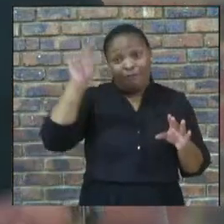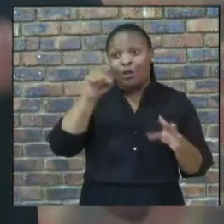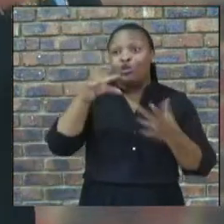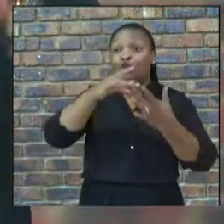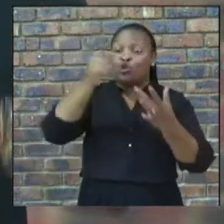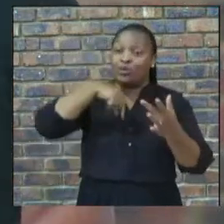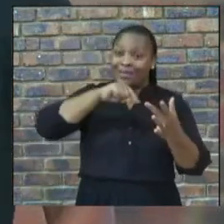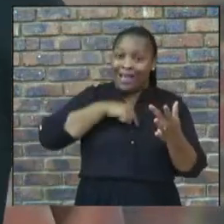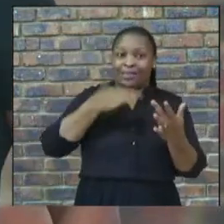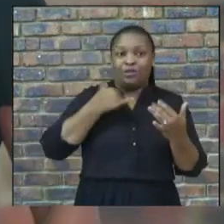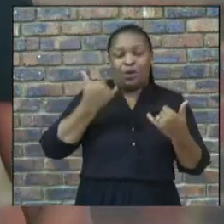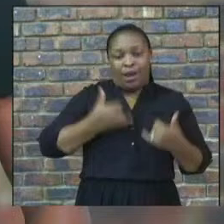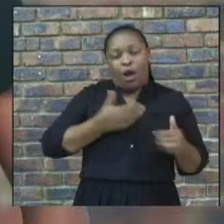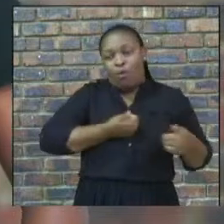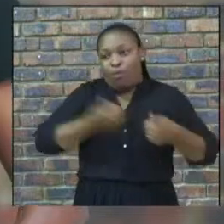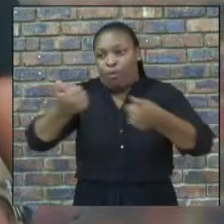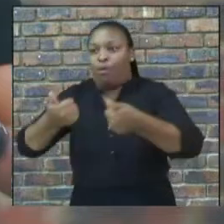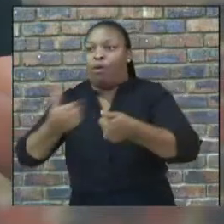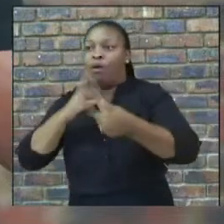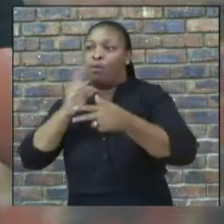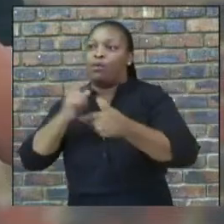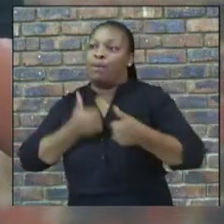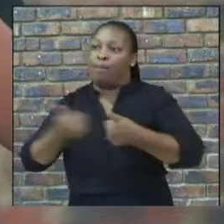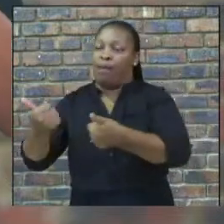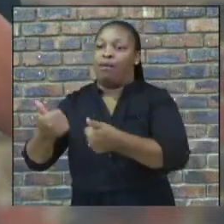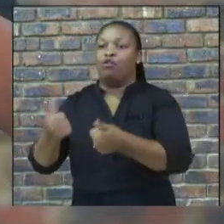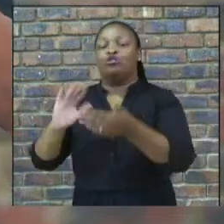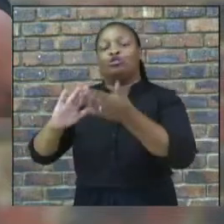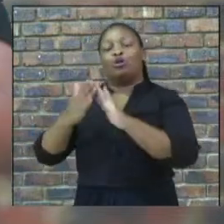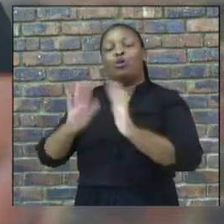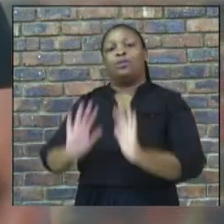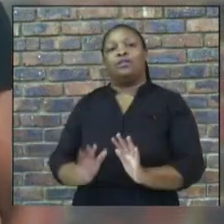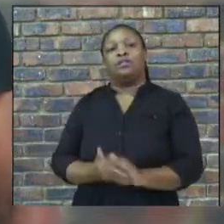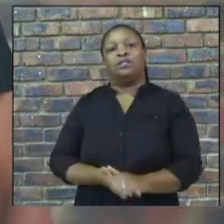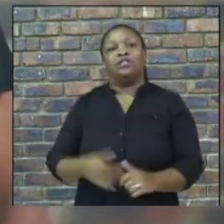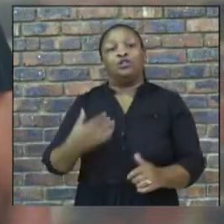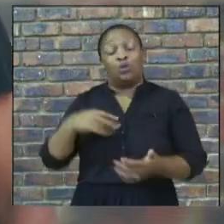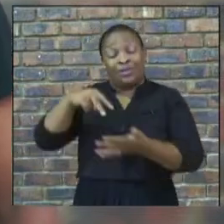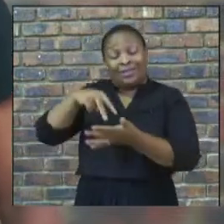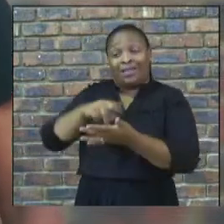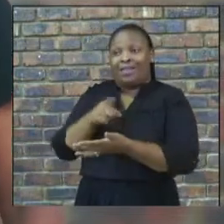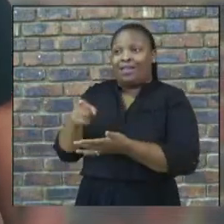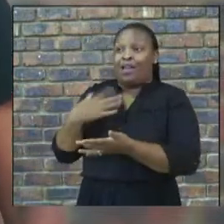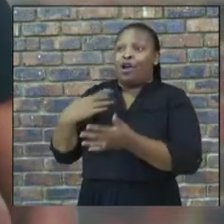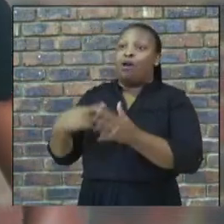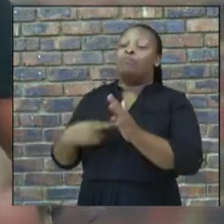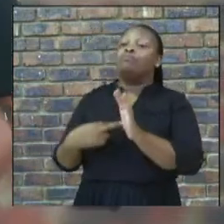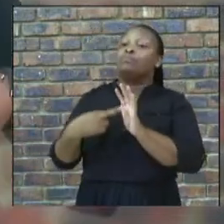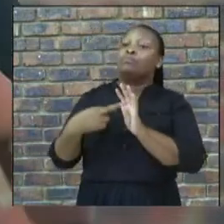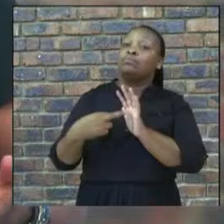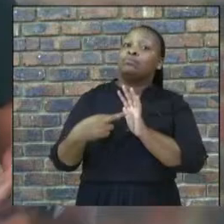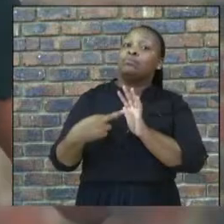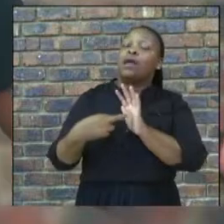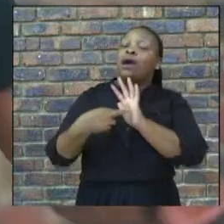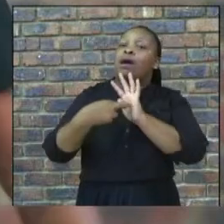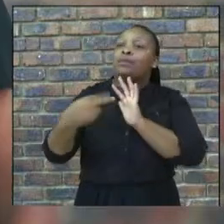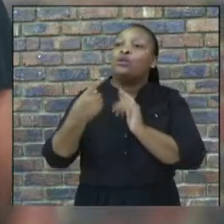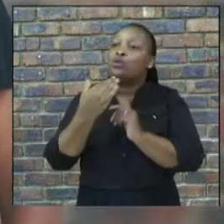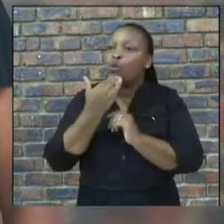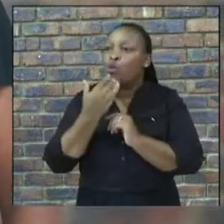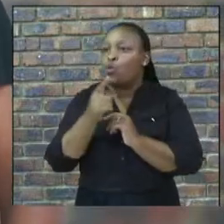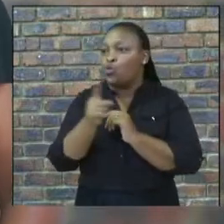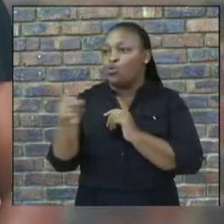ka mara province ya rona was standing in on behalf of yourselves. So a re ba tlo leboha for mosebetsi